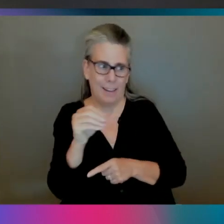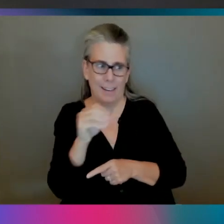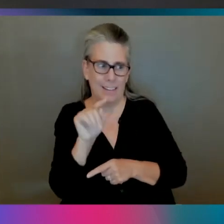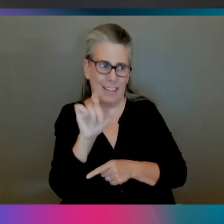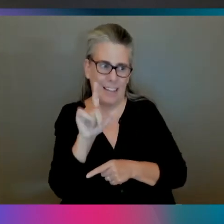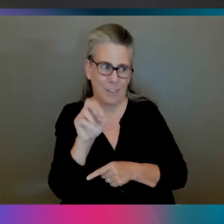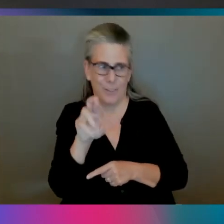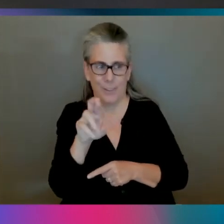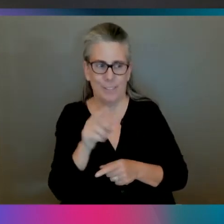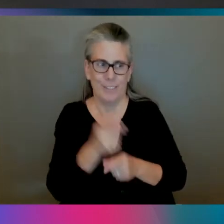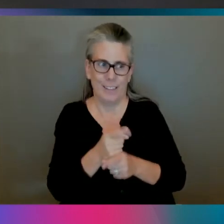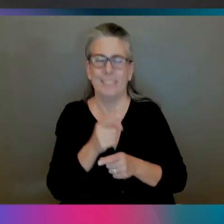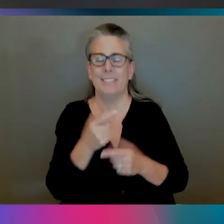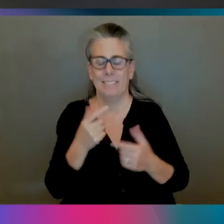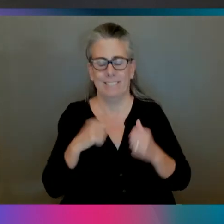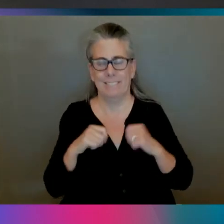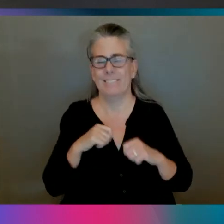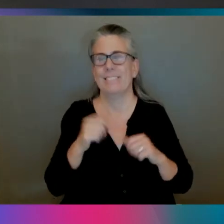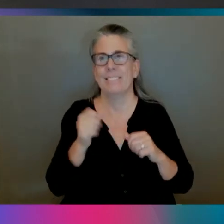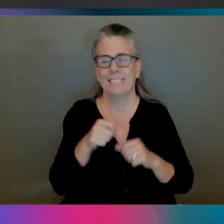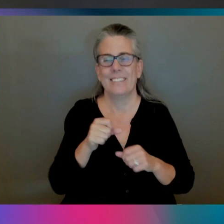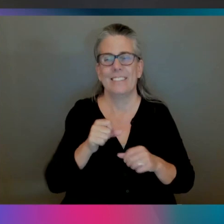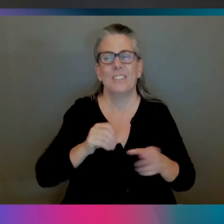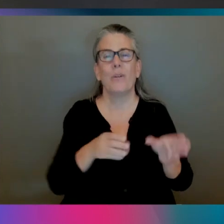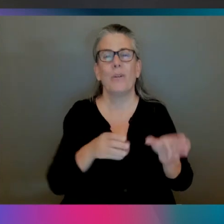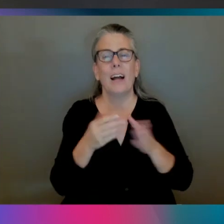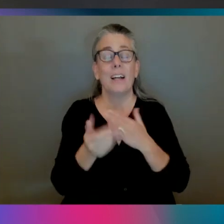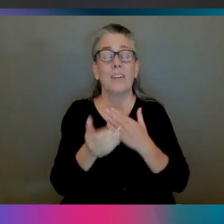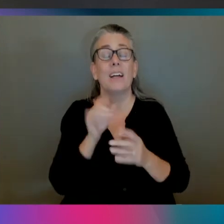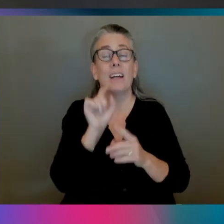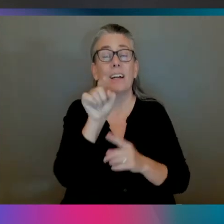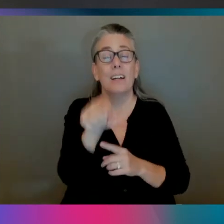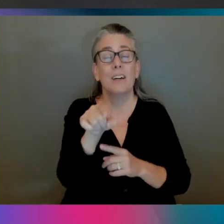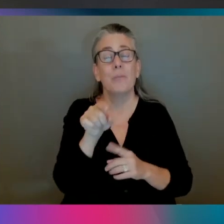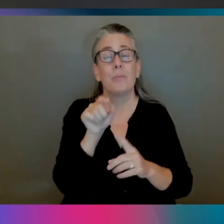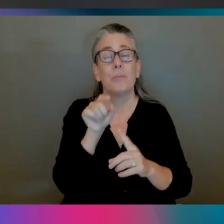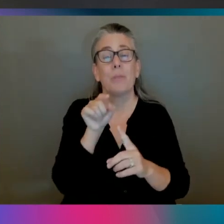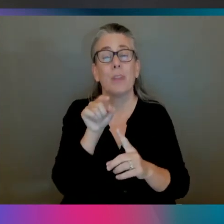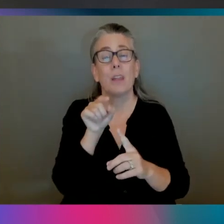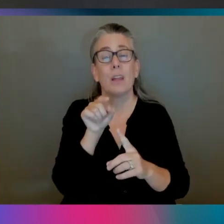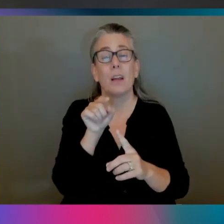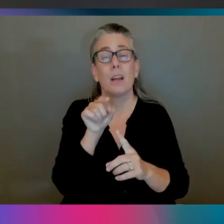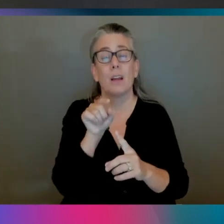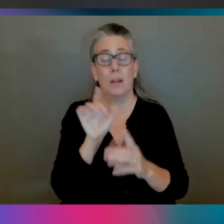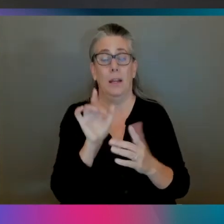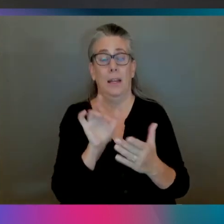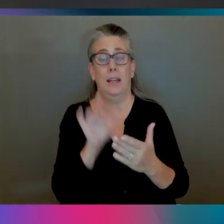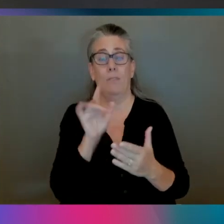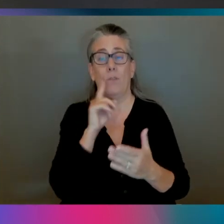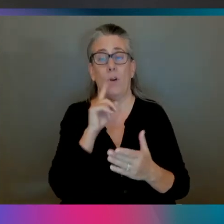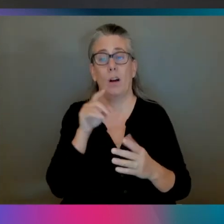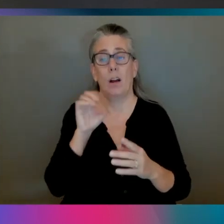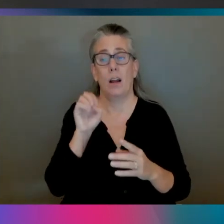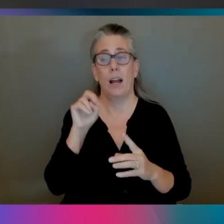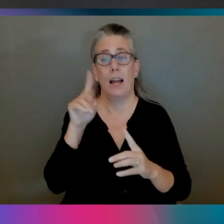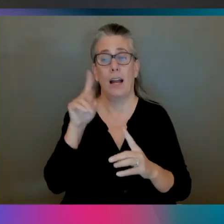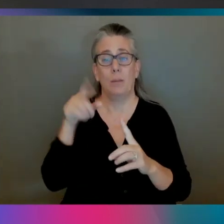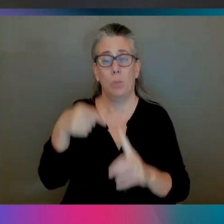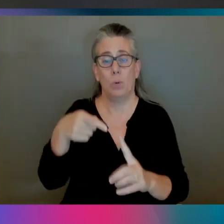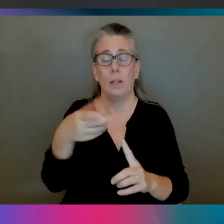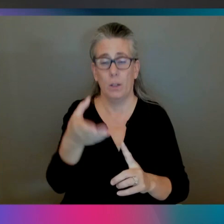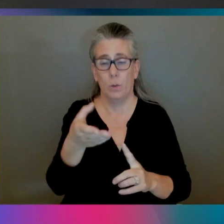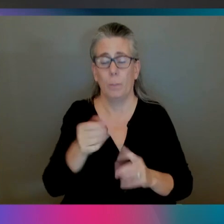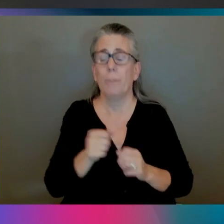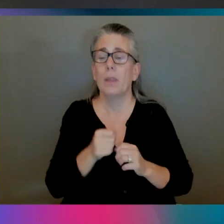So here's this URL. So this is what you would hit with front endpoint. So in our case, we had